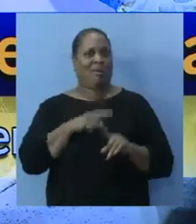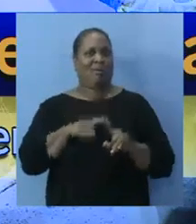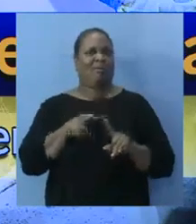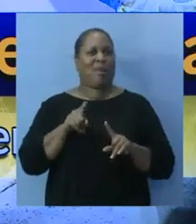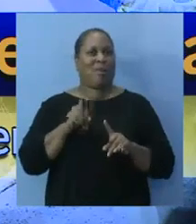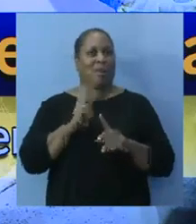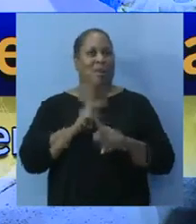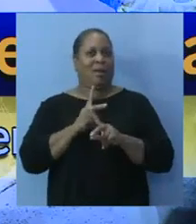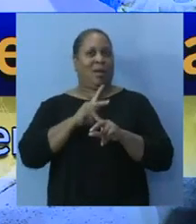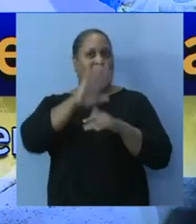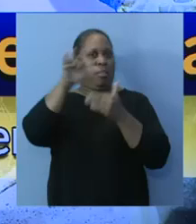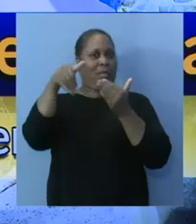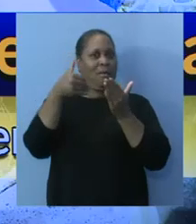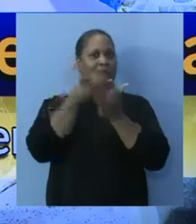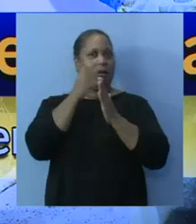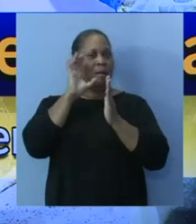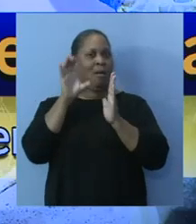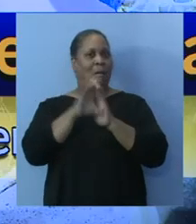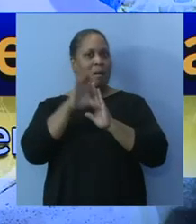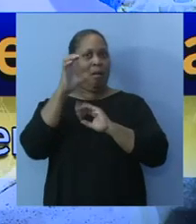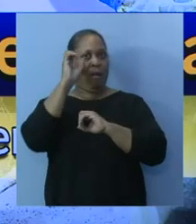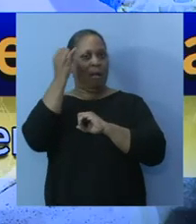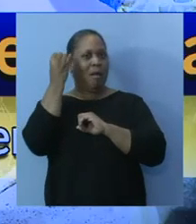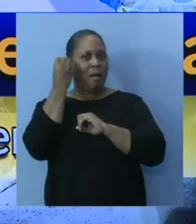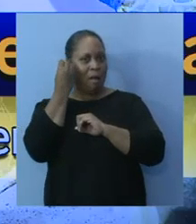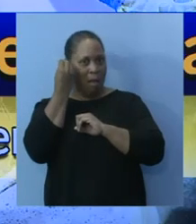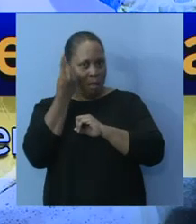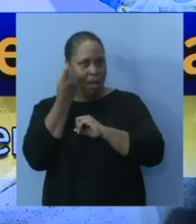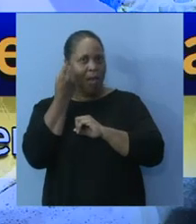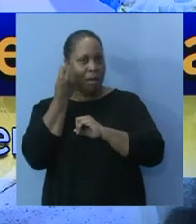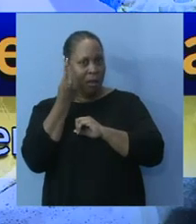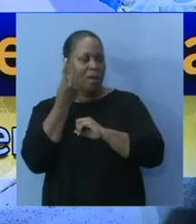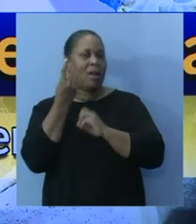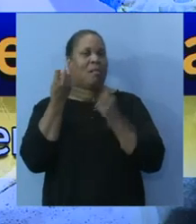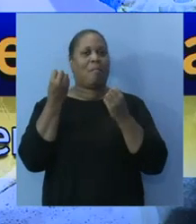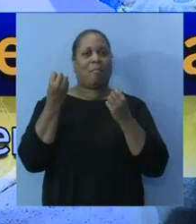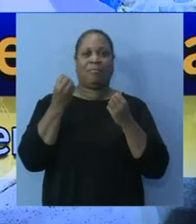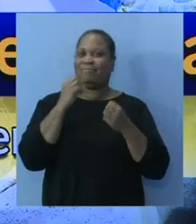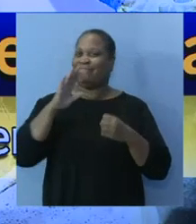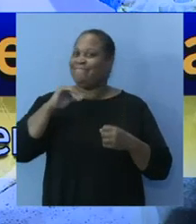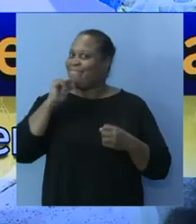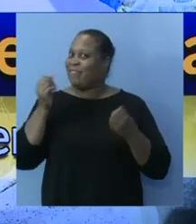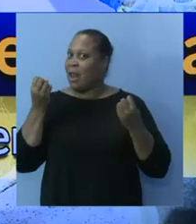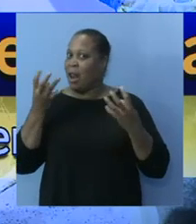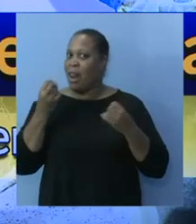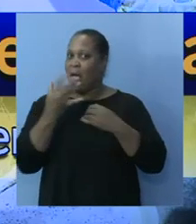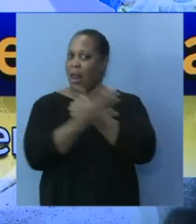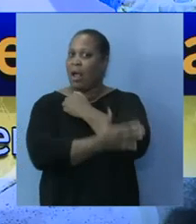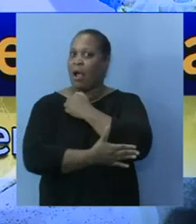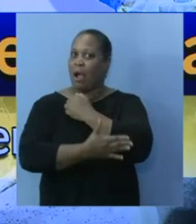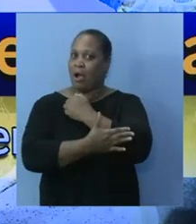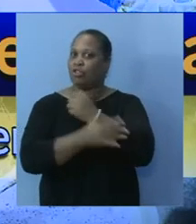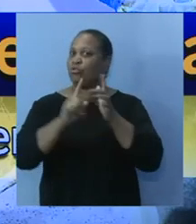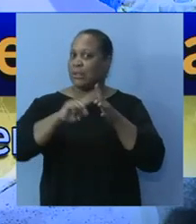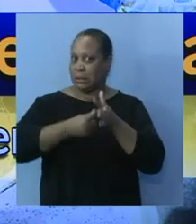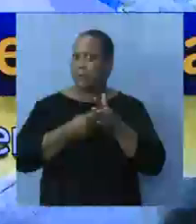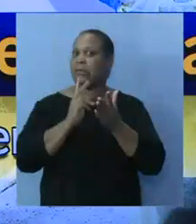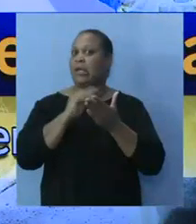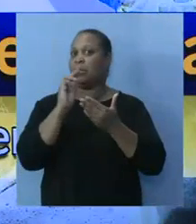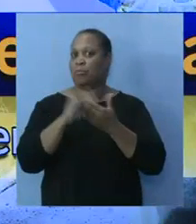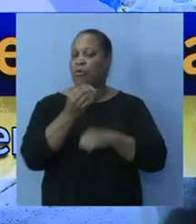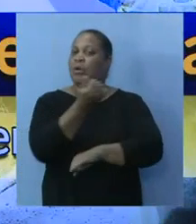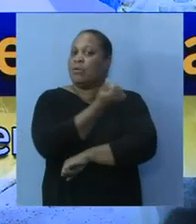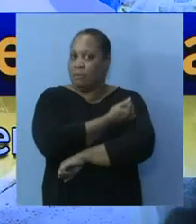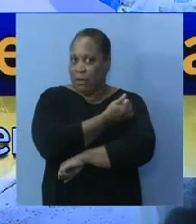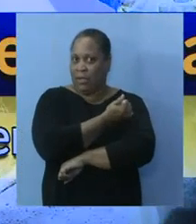total picture, recognizing that there has been very few countries that have been able to commence the vaccination program due to the